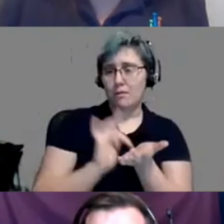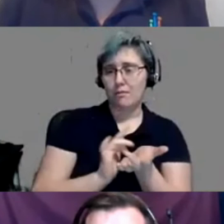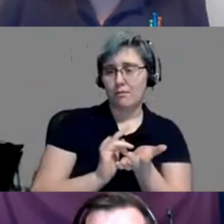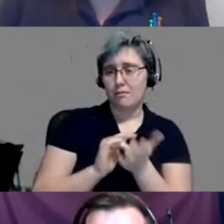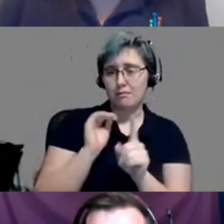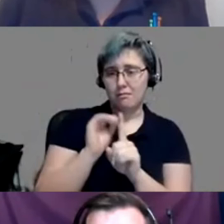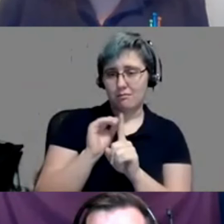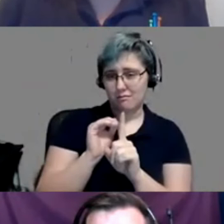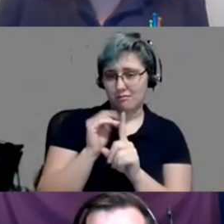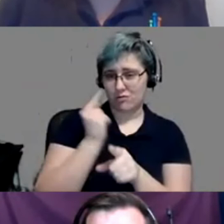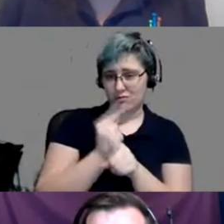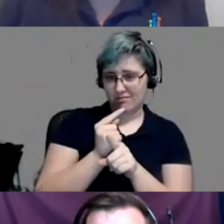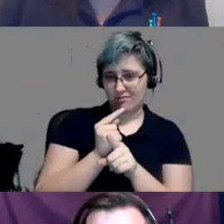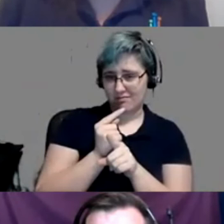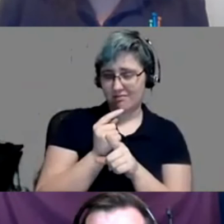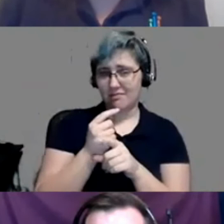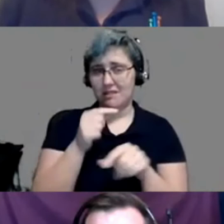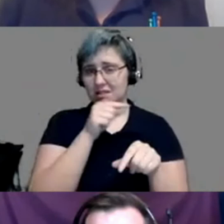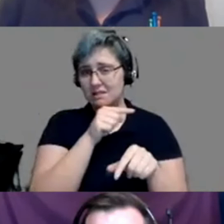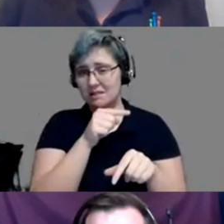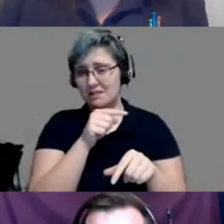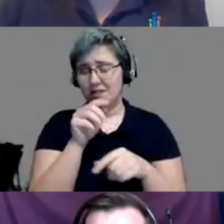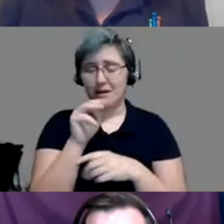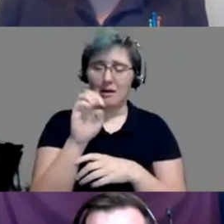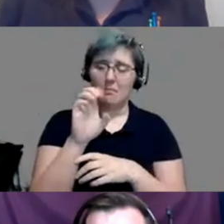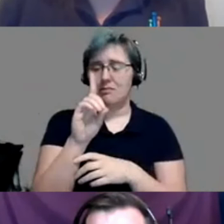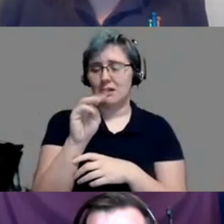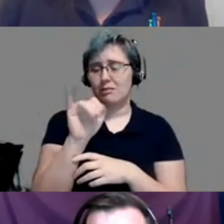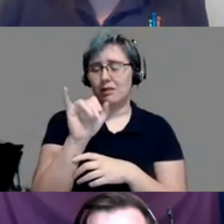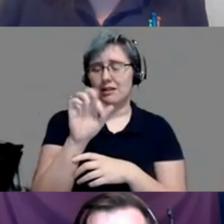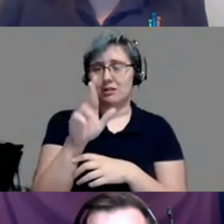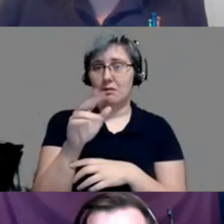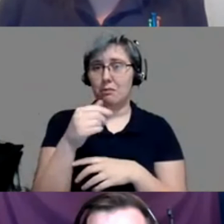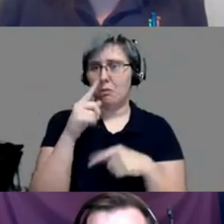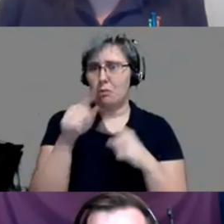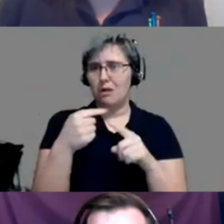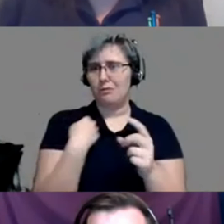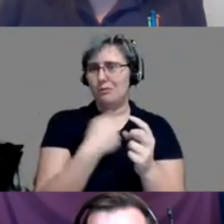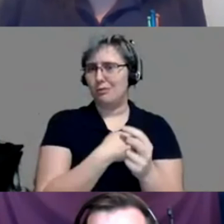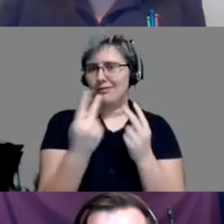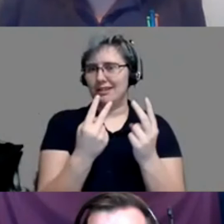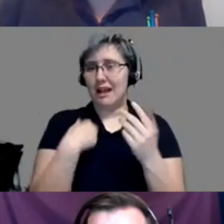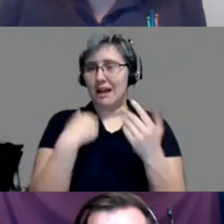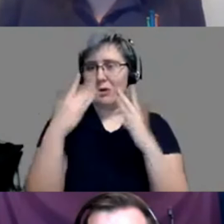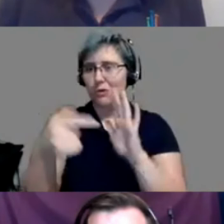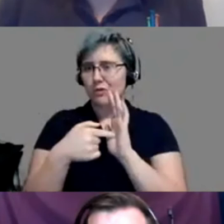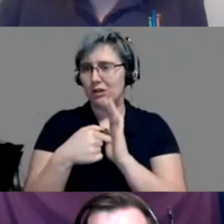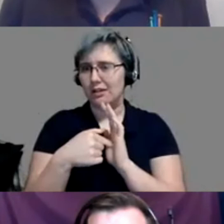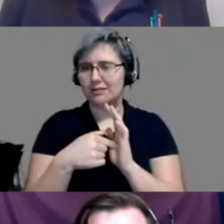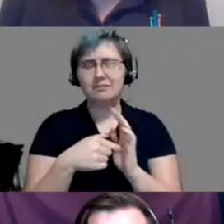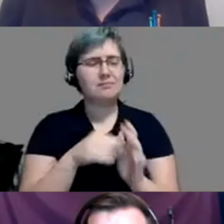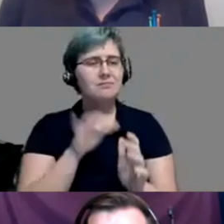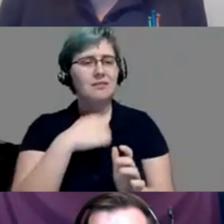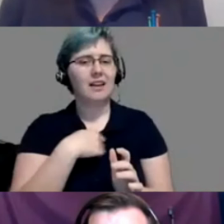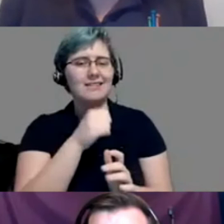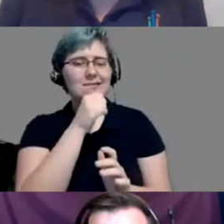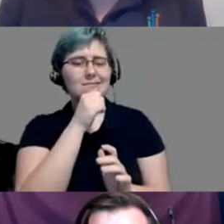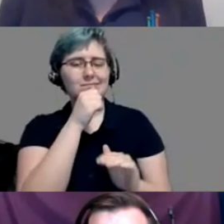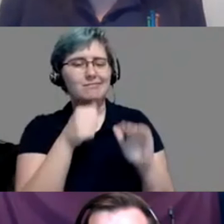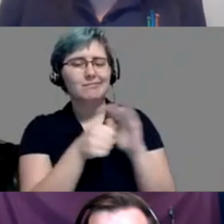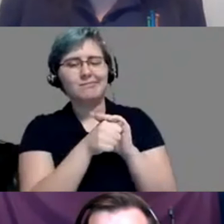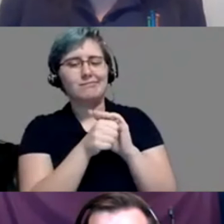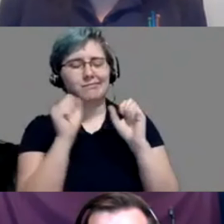this was something when we visited that I didn't know you were going to show me, but you did, right? Yeah, I had a secret flavor and a